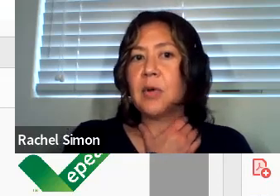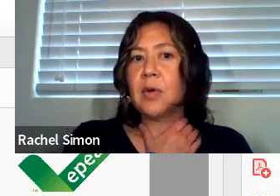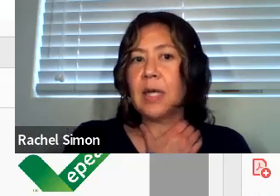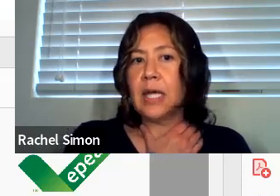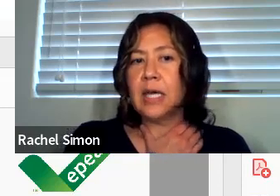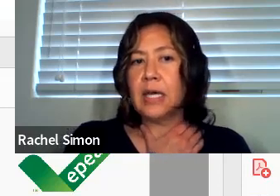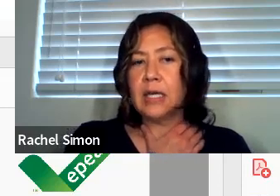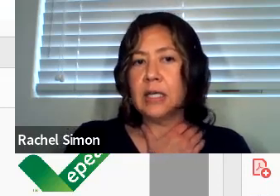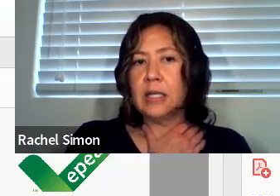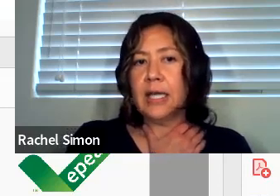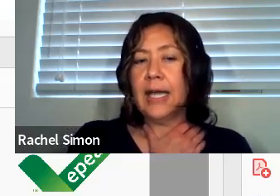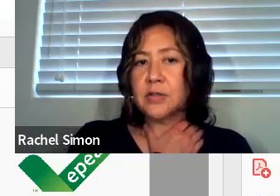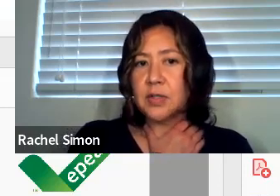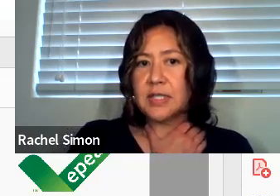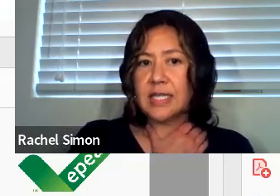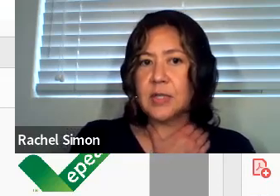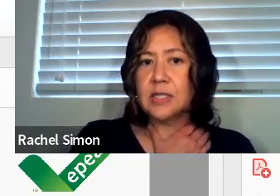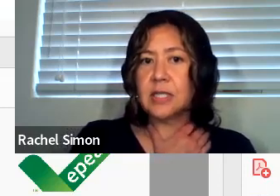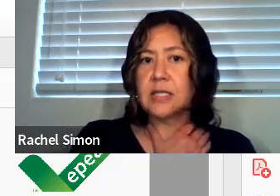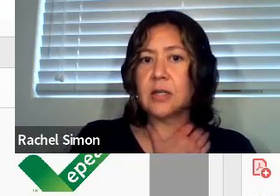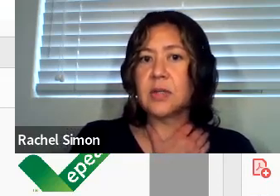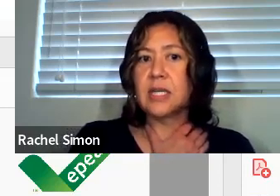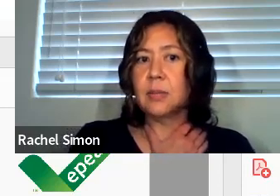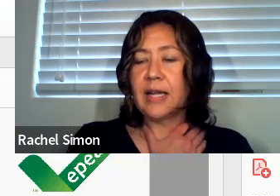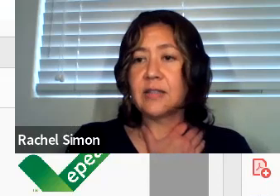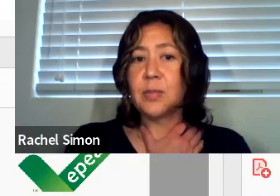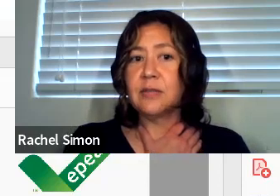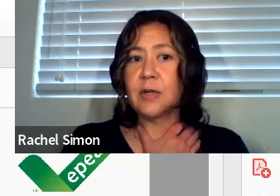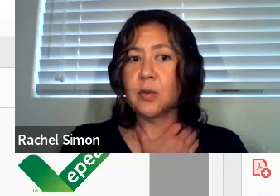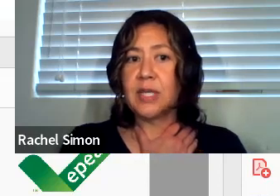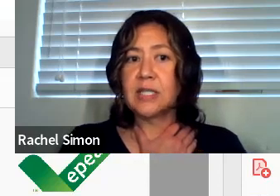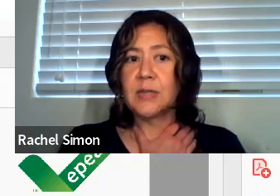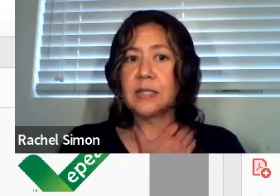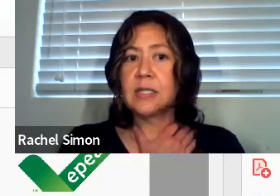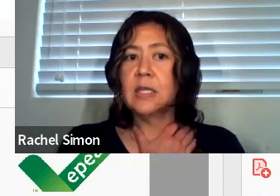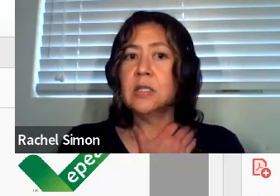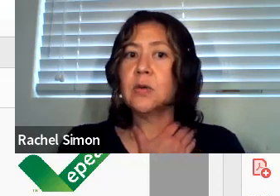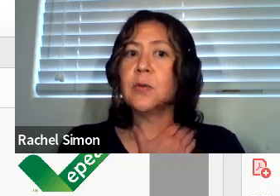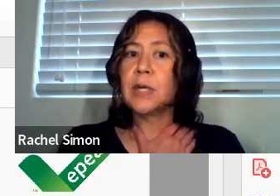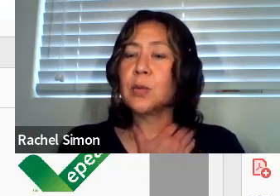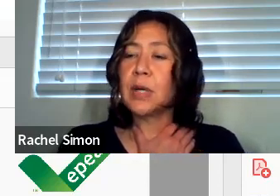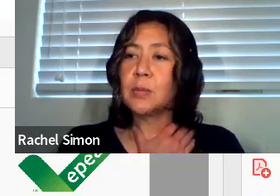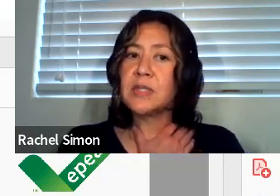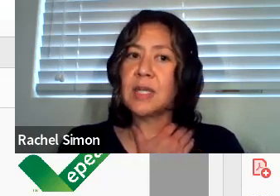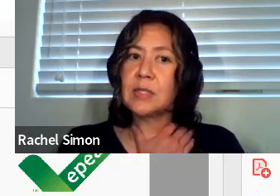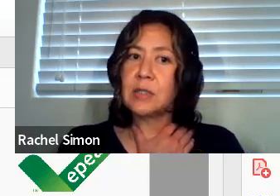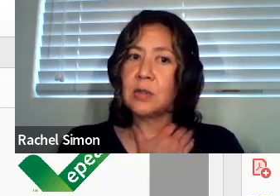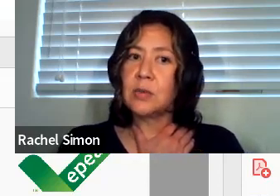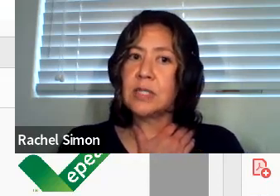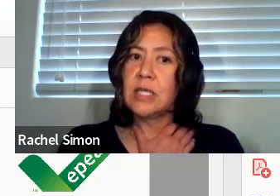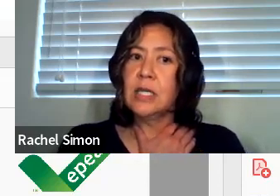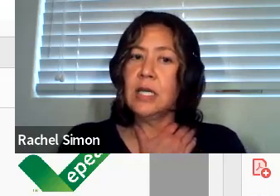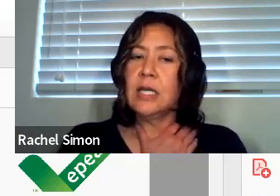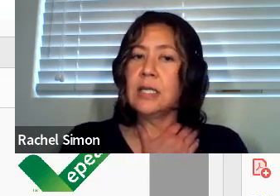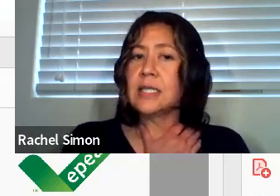using chemical hazard assessments to consider the impacts of PFAS replacements to avoid regrettable